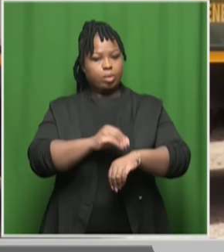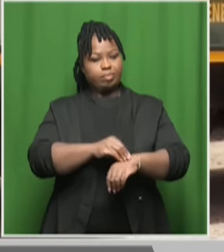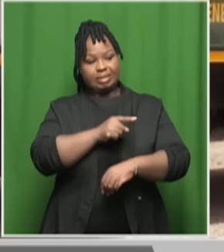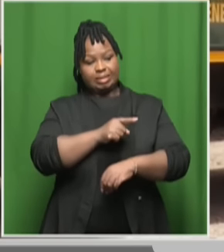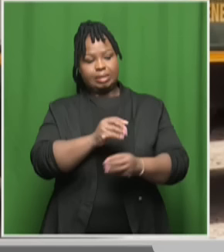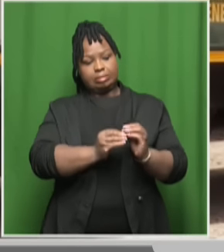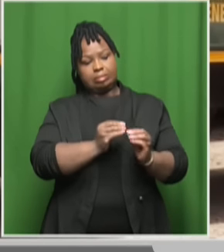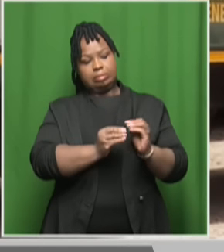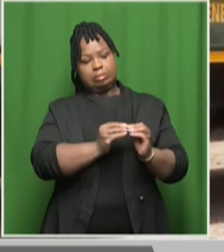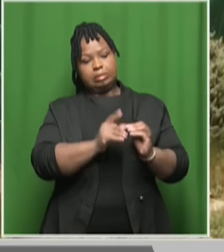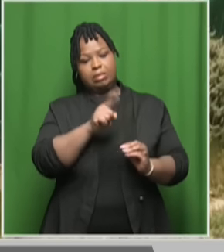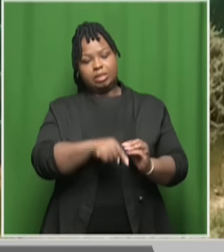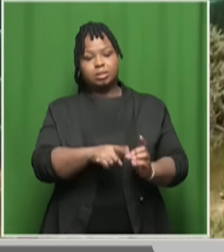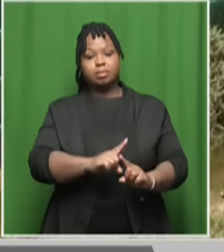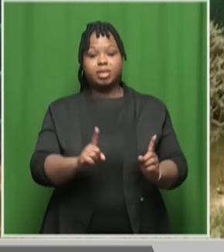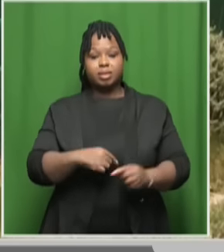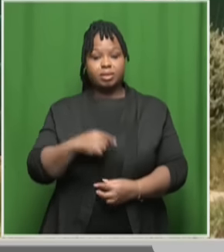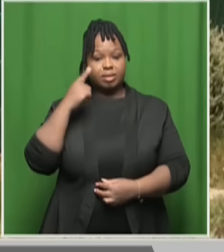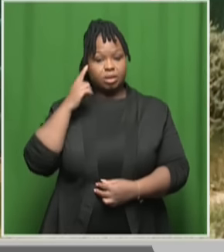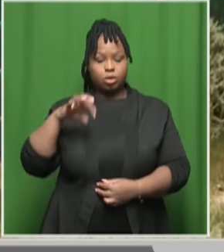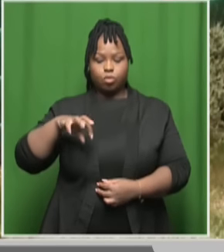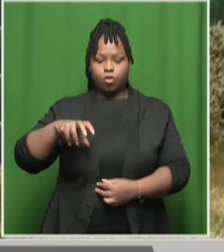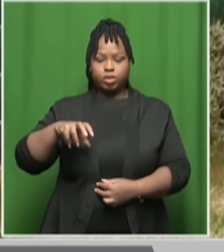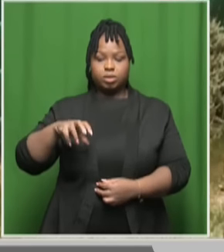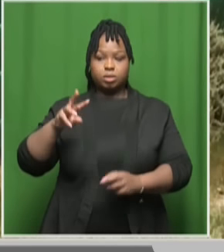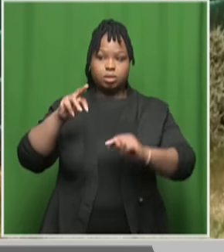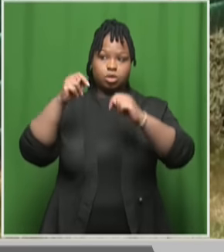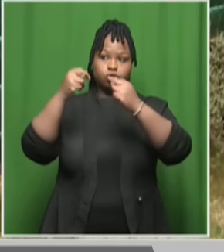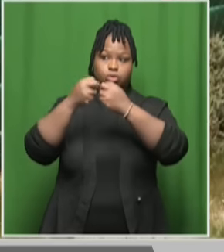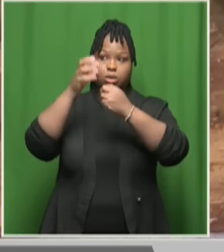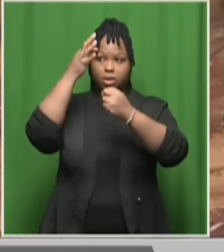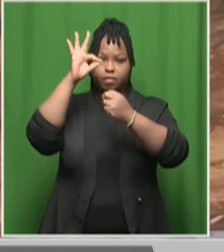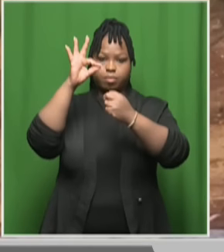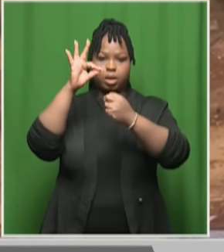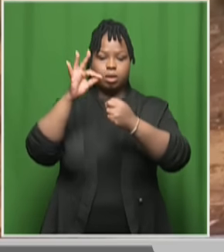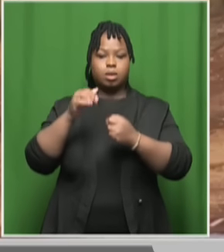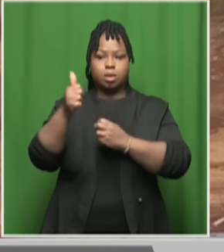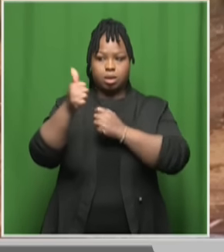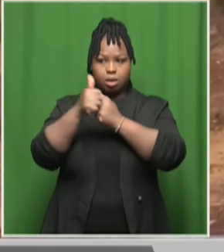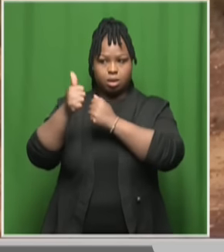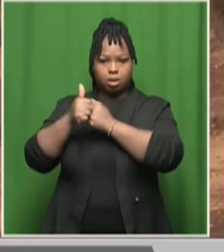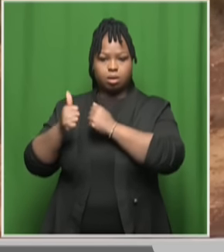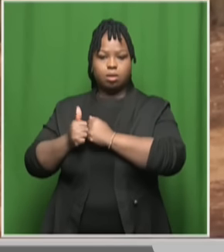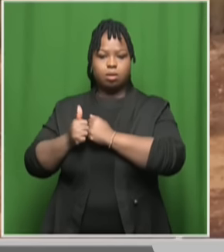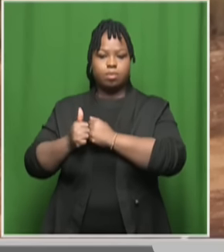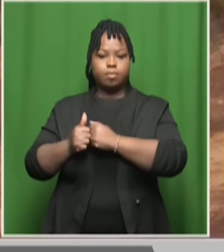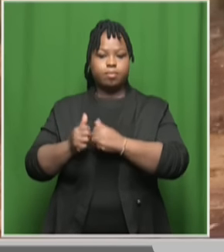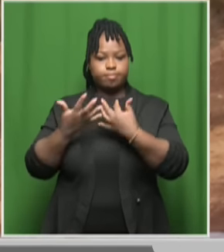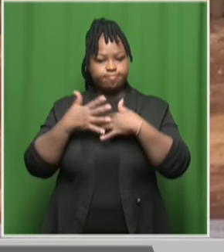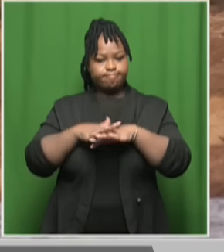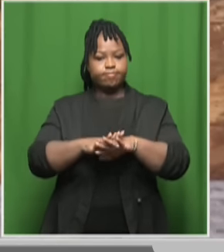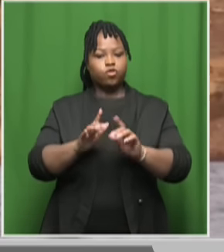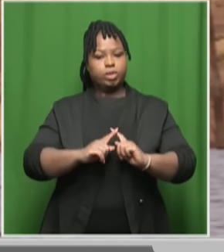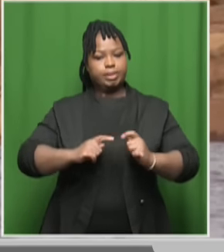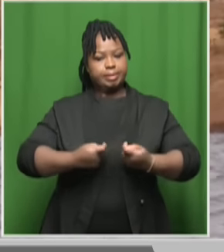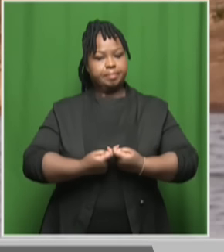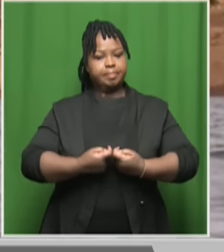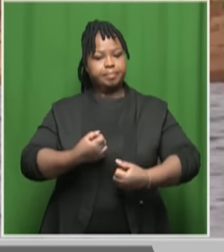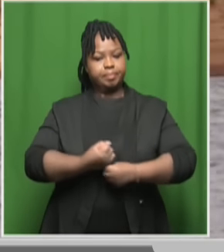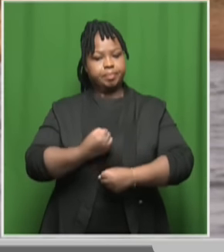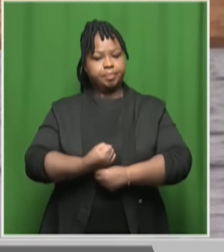our stakeholders and province and national government, that we need to work as an integrated team now